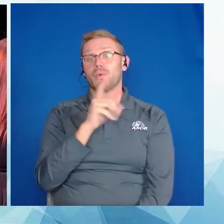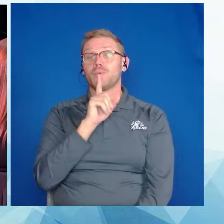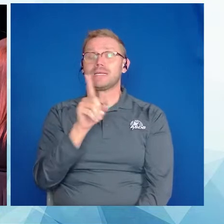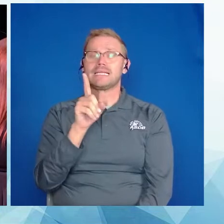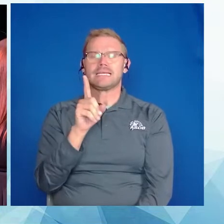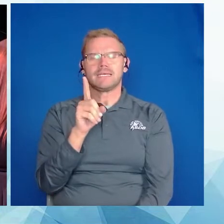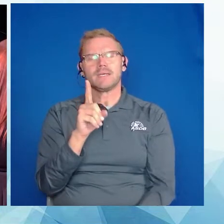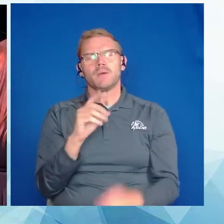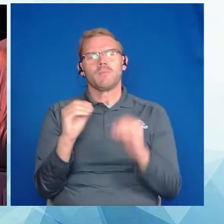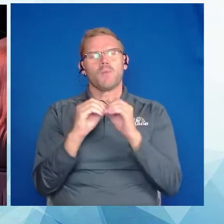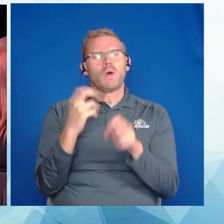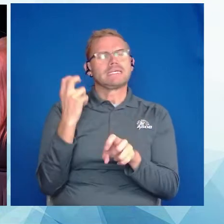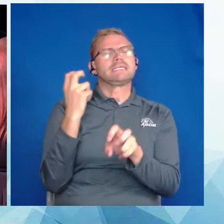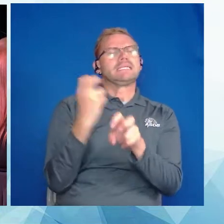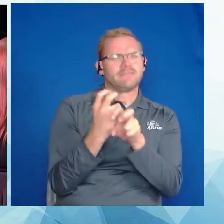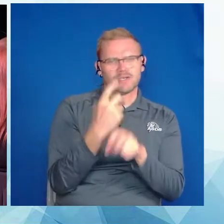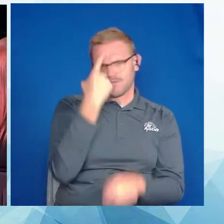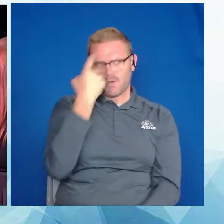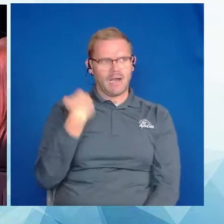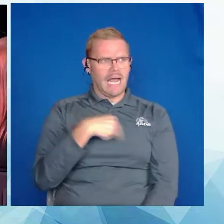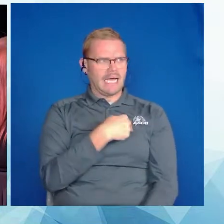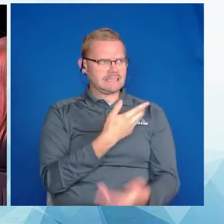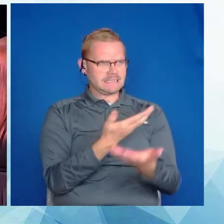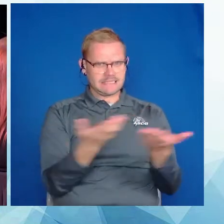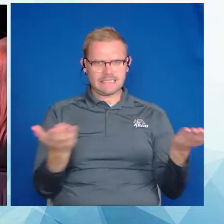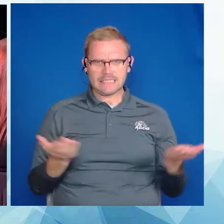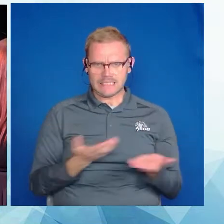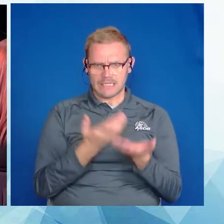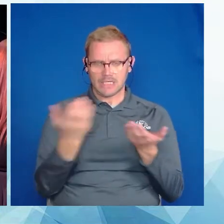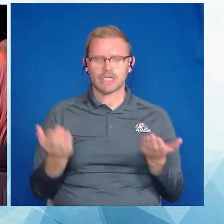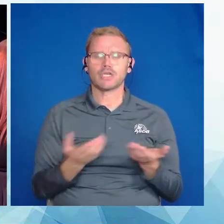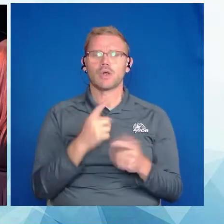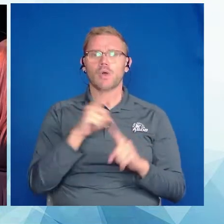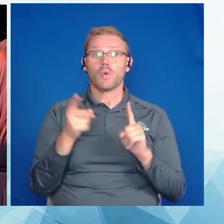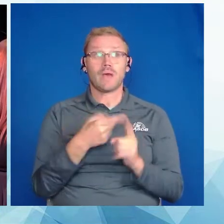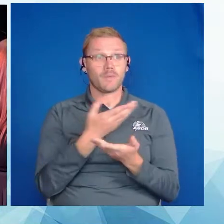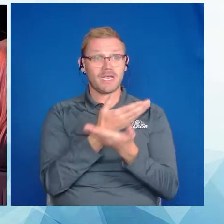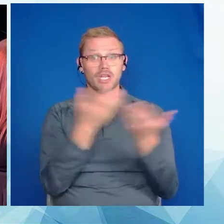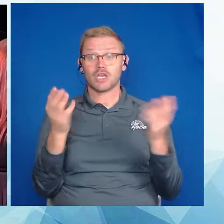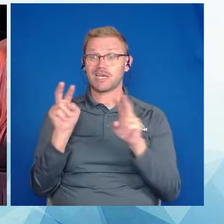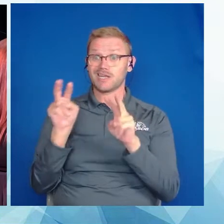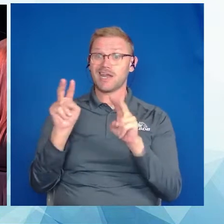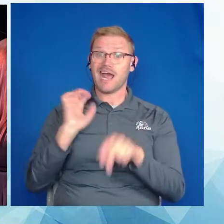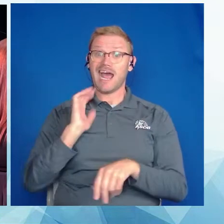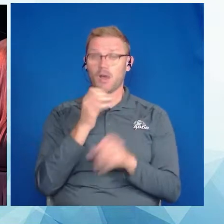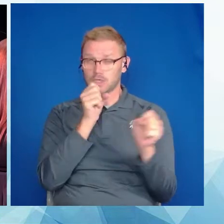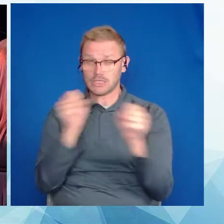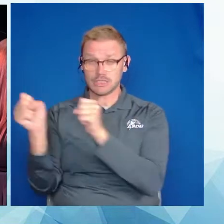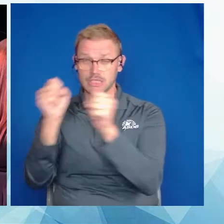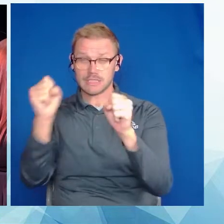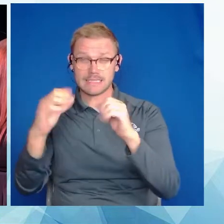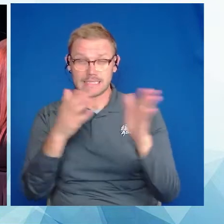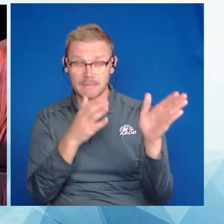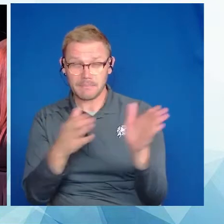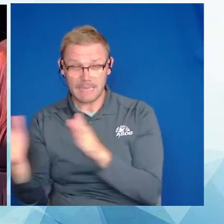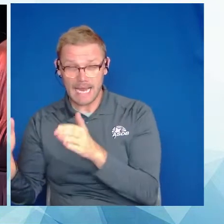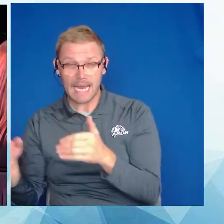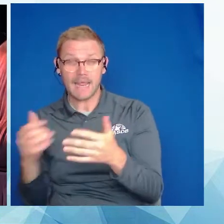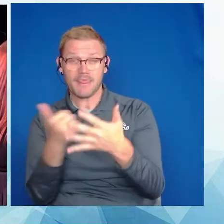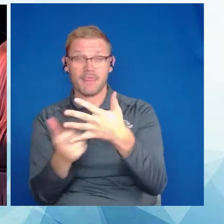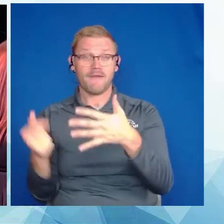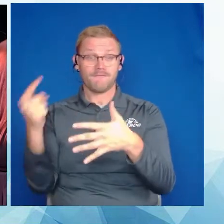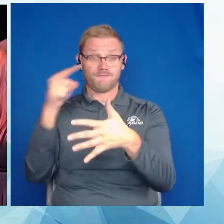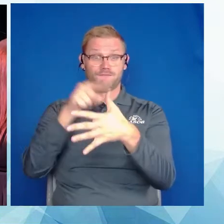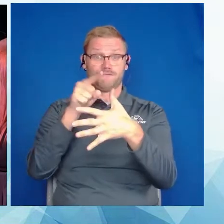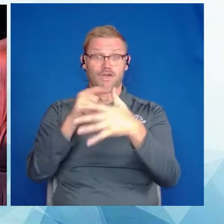more difficult things for us. And then when we look at our board's strategic plan, the very first